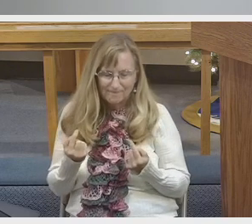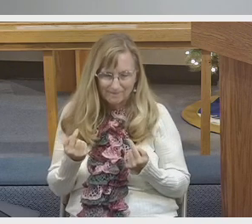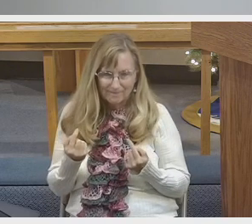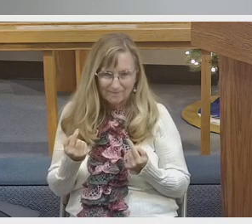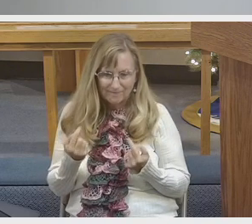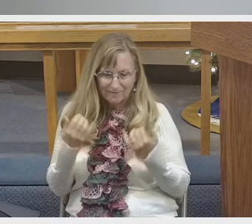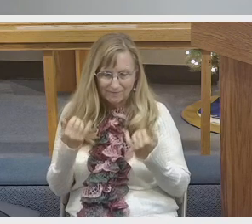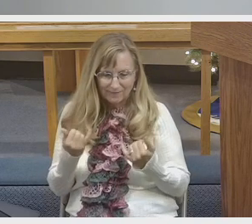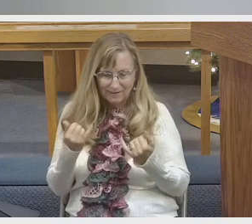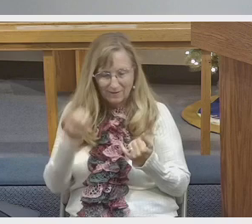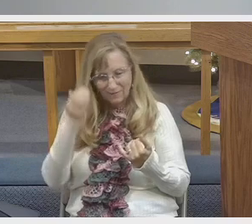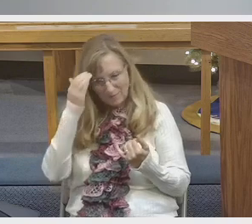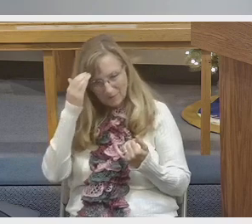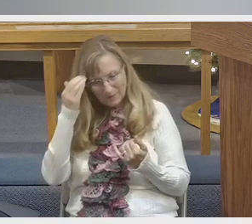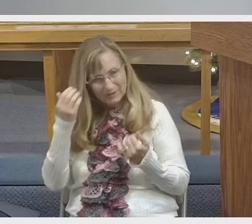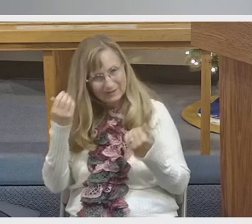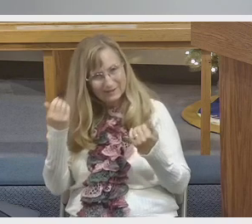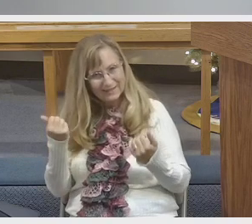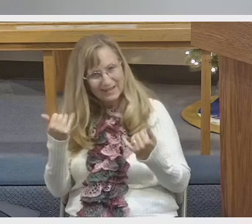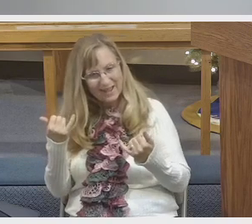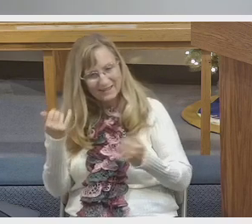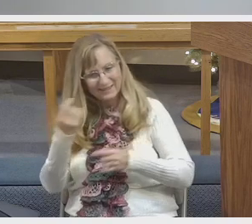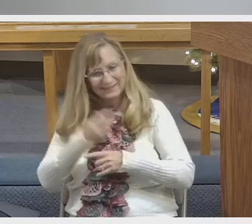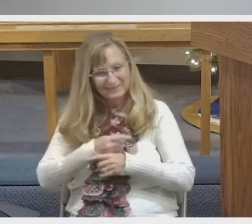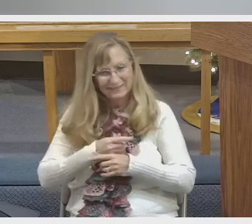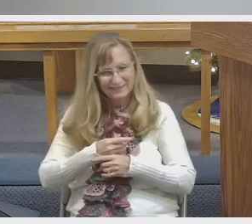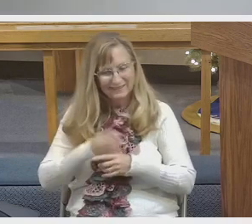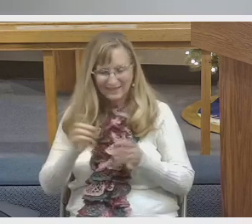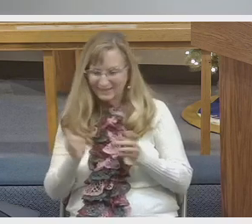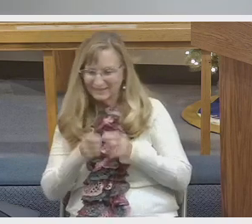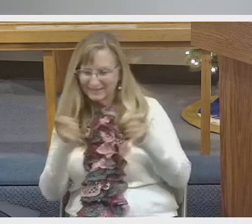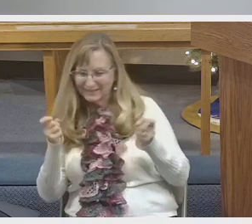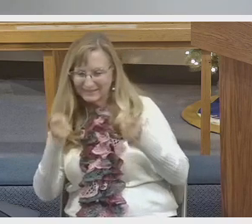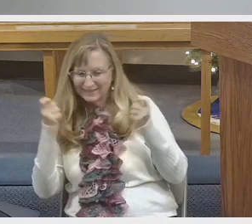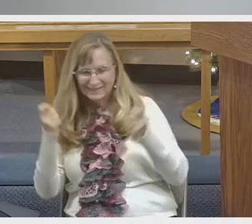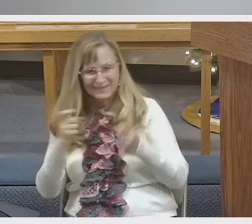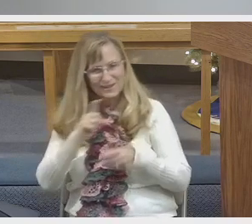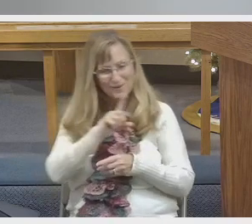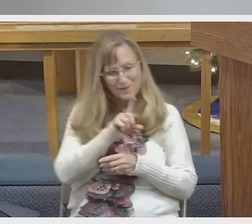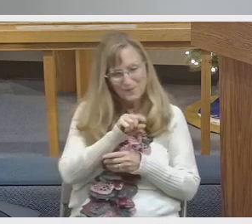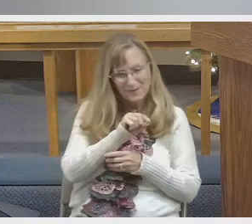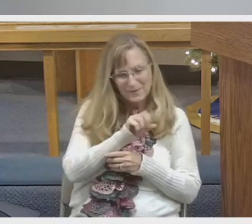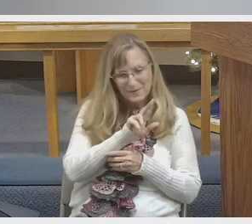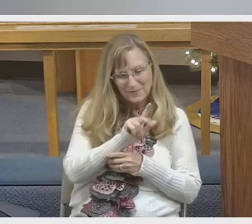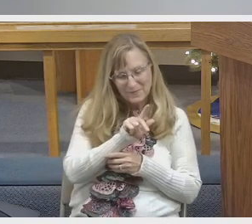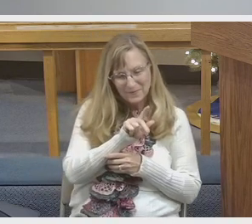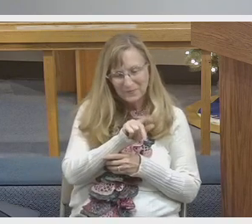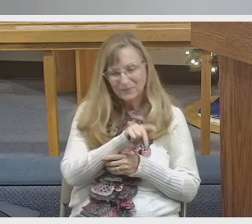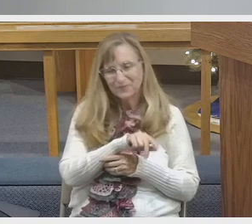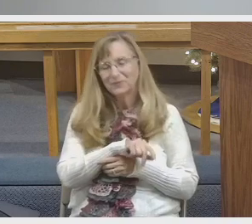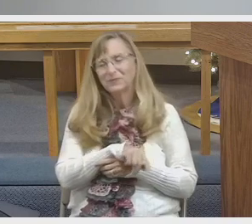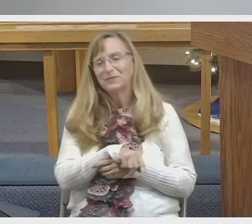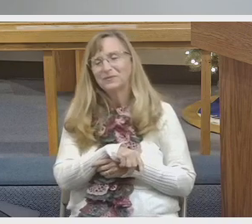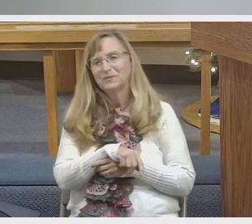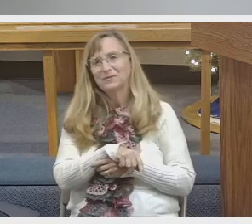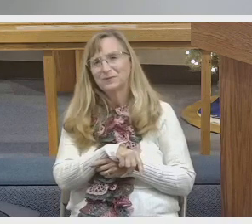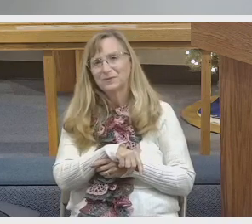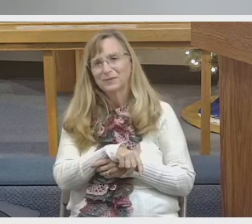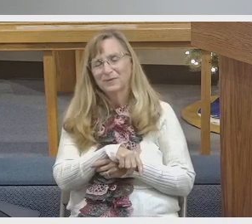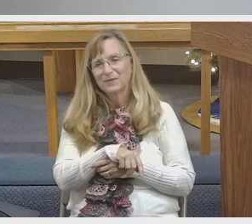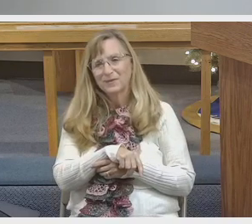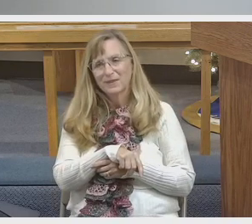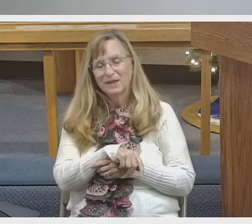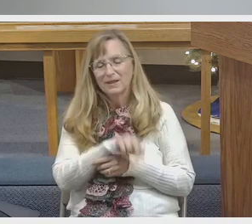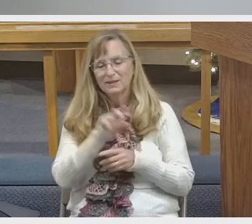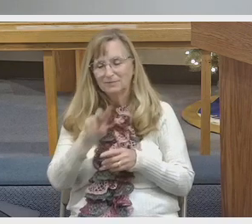Now, I know today is a day of celebration. We are passing from 23 to 24, a day on the calendar,